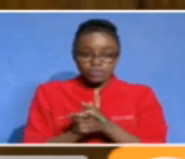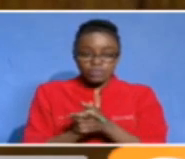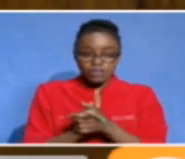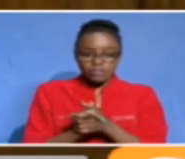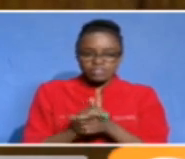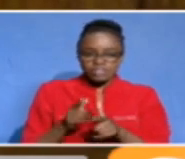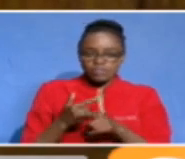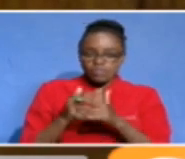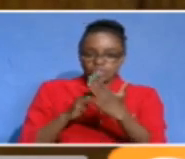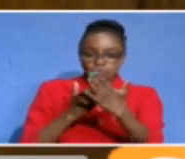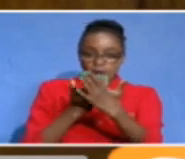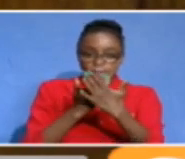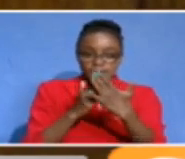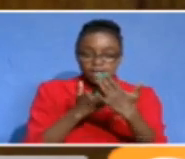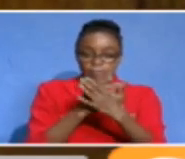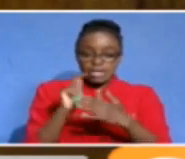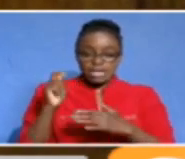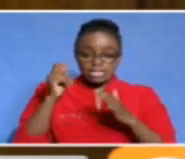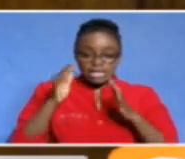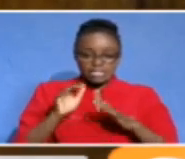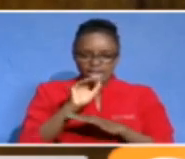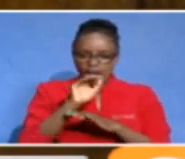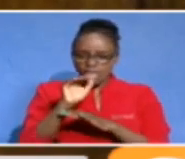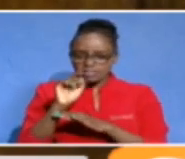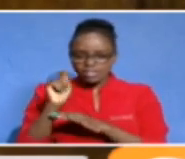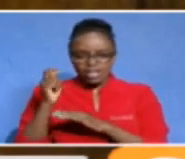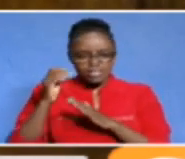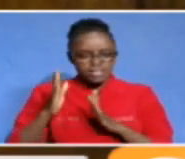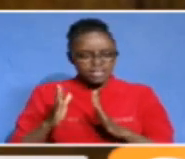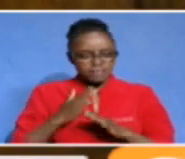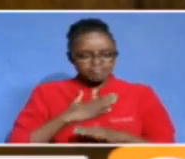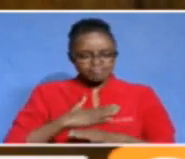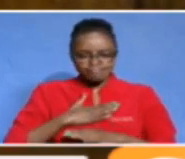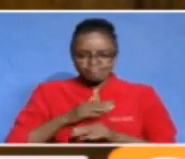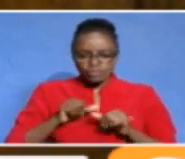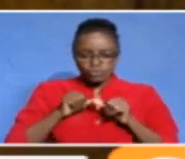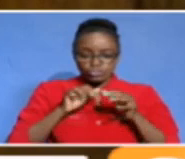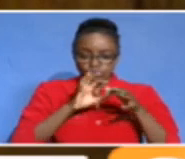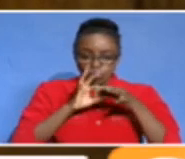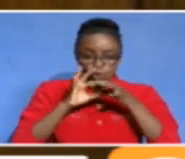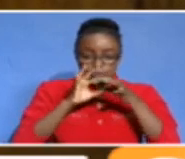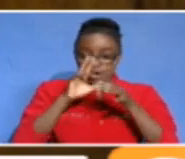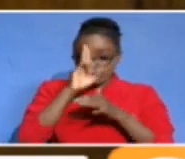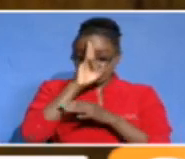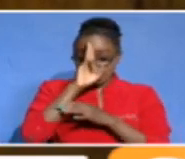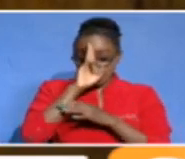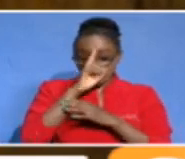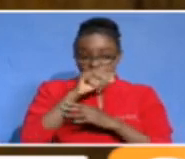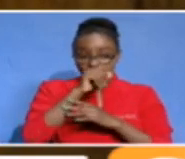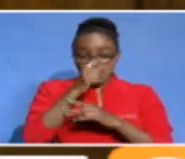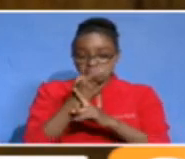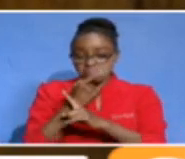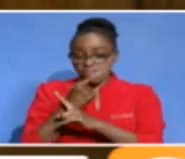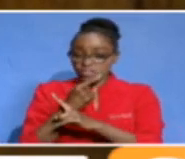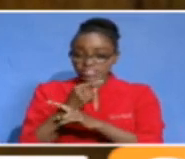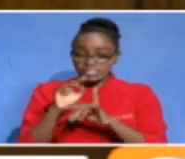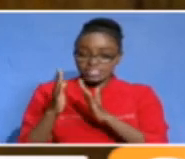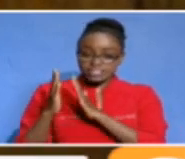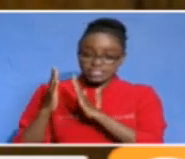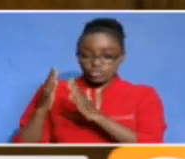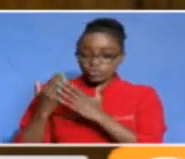reiterate our appeal to Kenyans to continue cooperating with the police as well as other national security